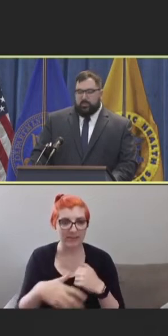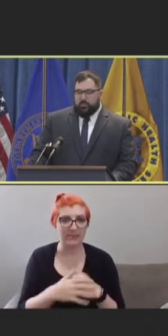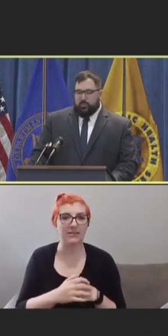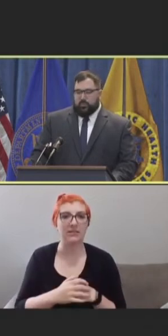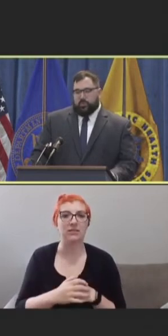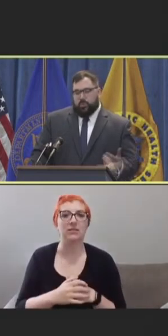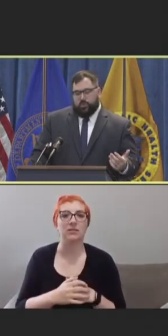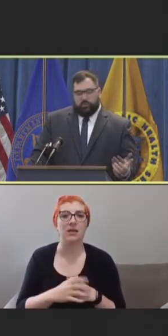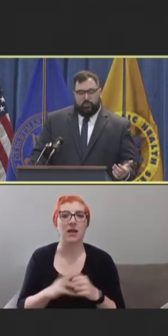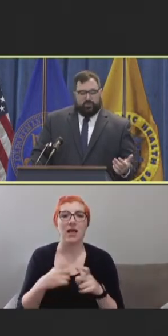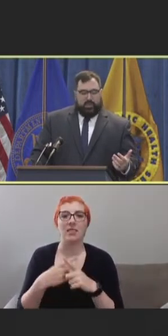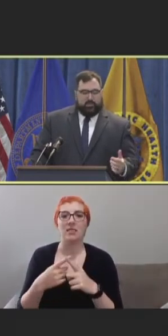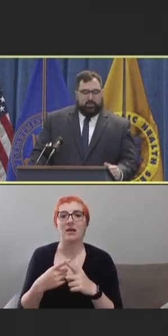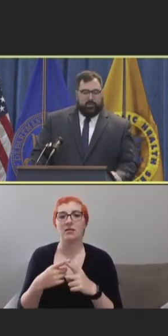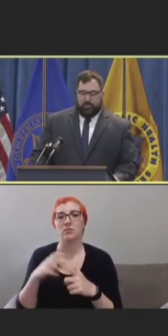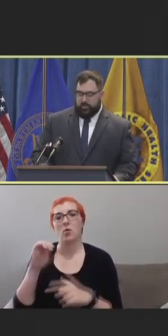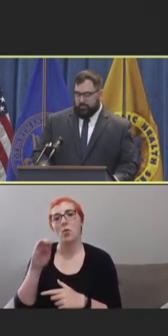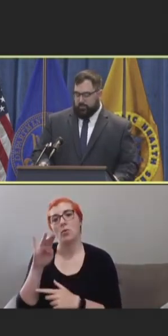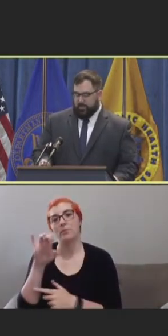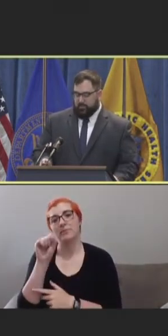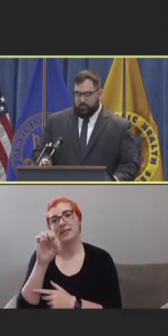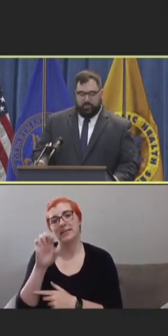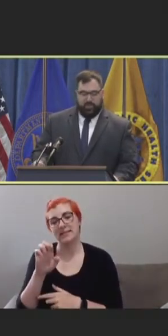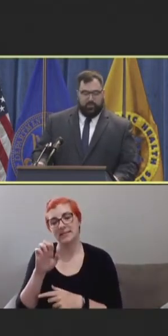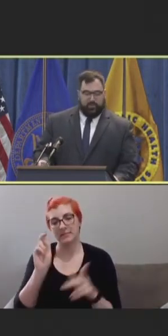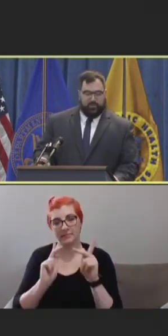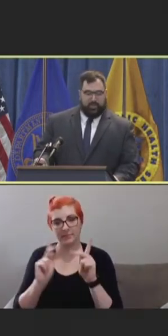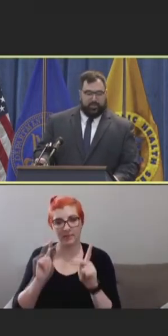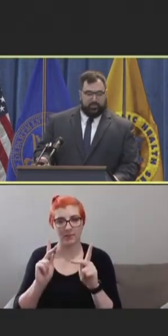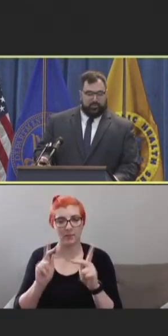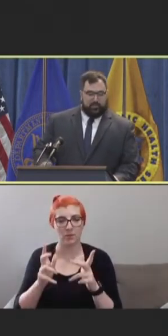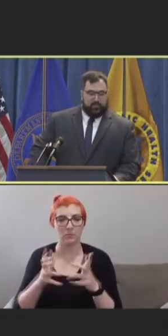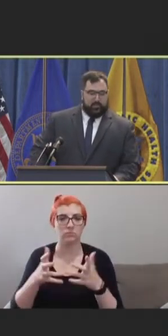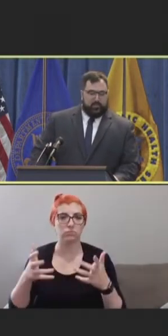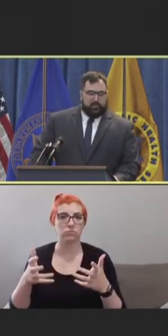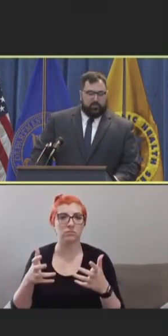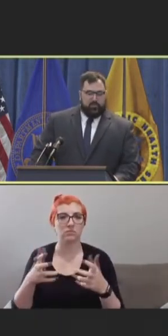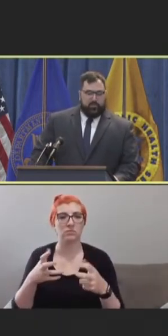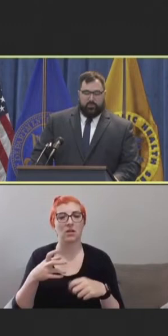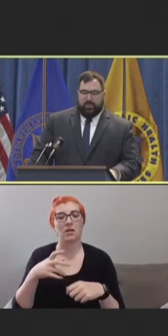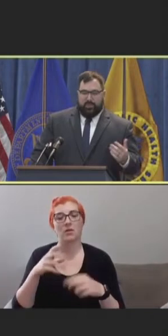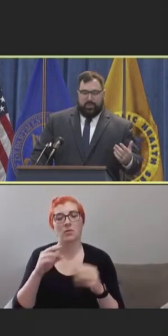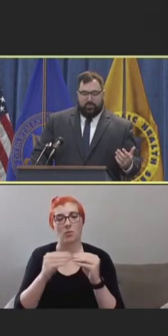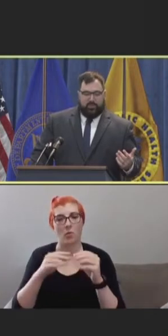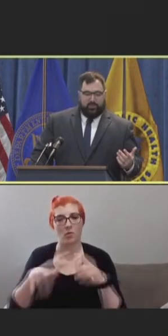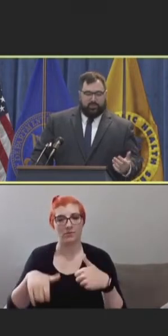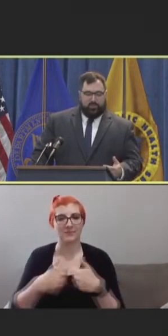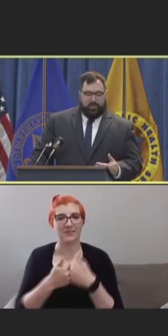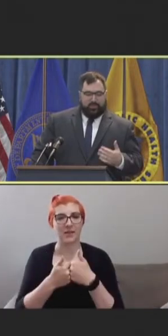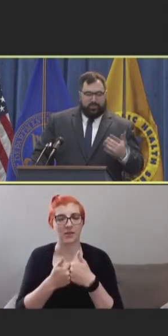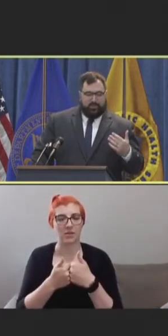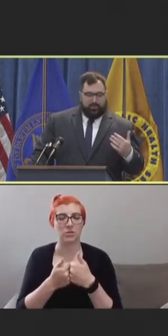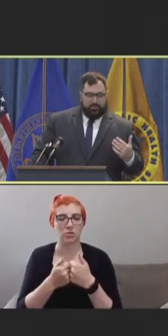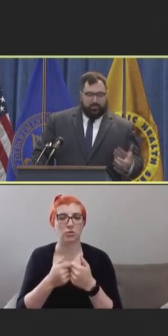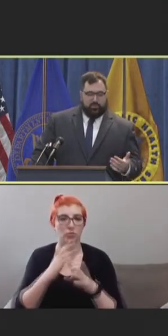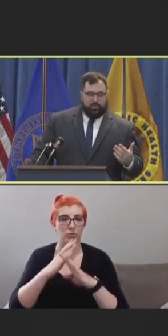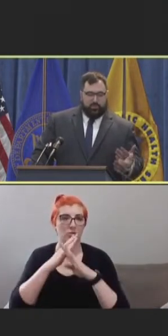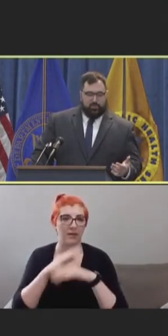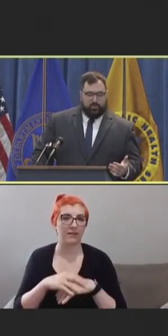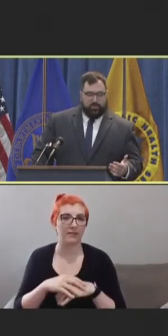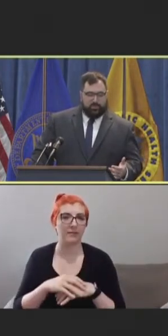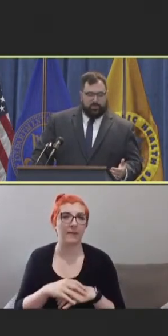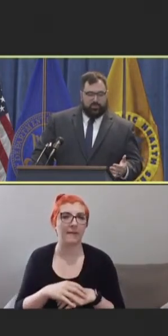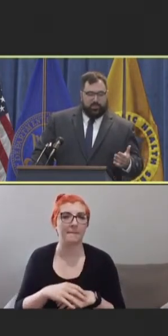obese individuals are harder to protect than individuals with healthy BMIs. And so the answer here is, that differential